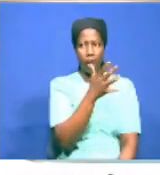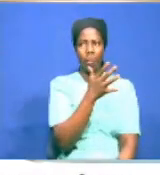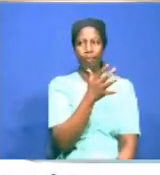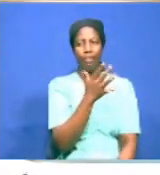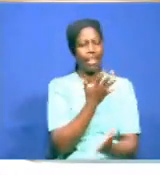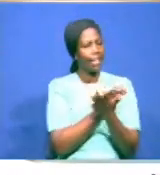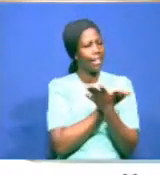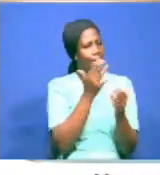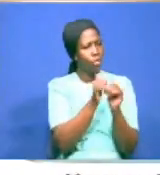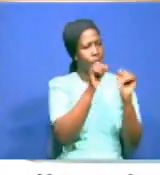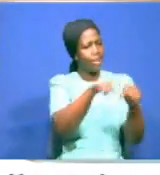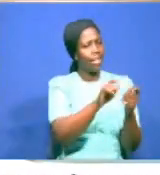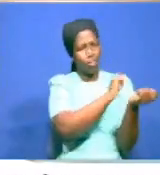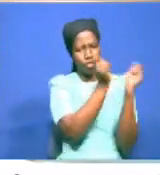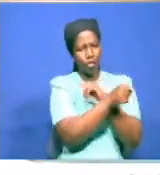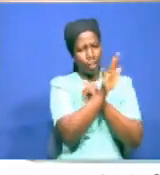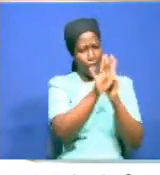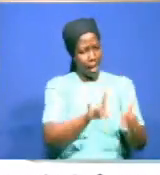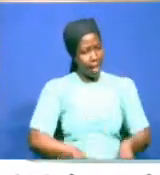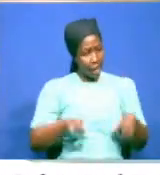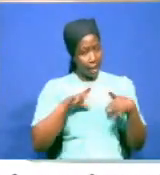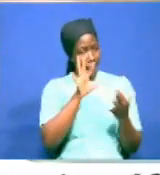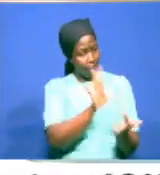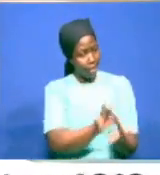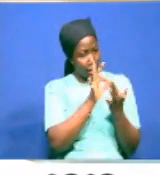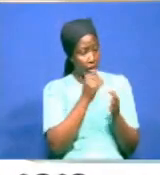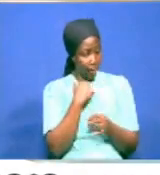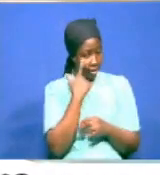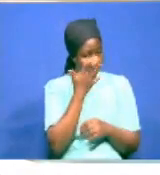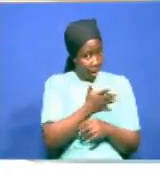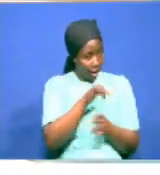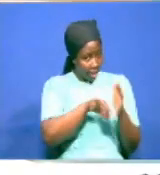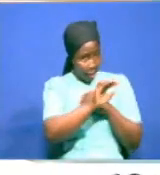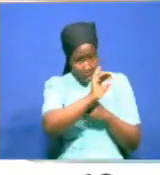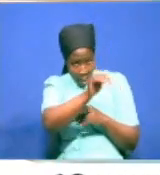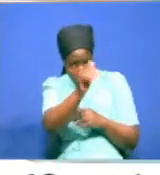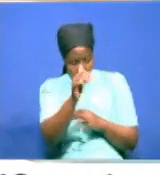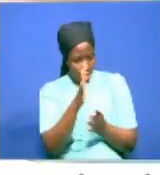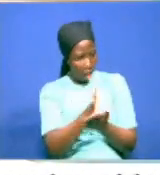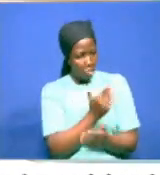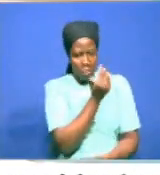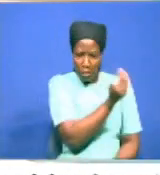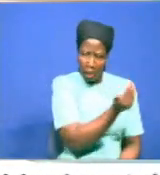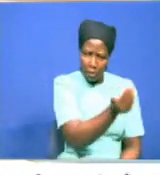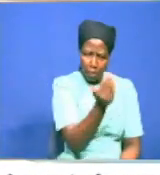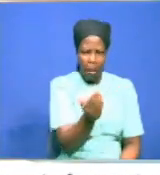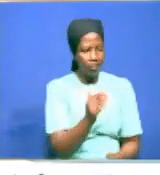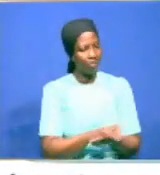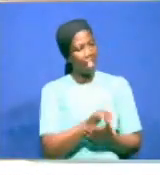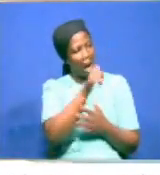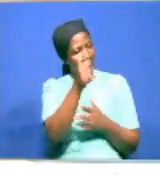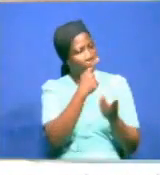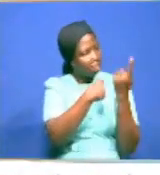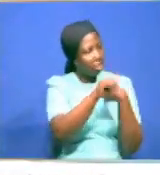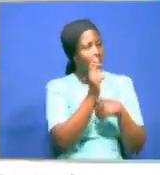Anything that might change their lives, and especially we've seen here in town. Yeah. Some are beggars, selling, mm-hmm. you talked about